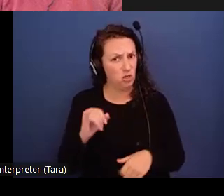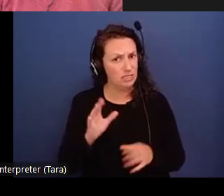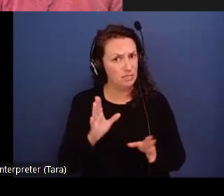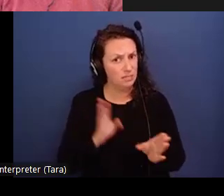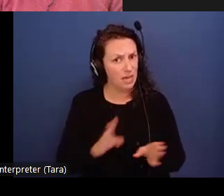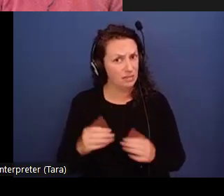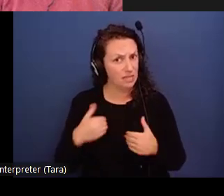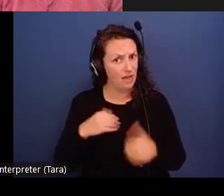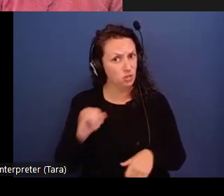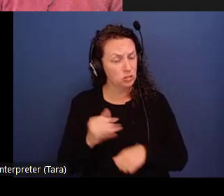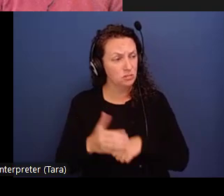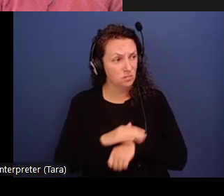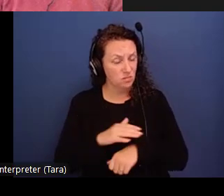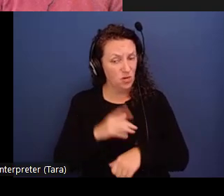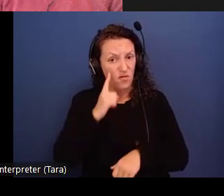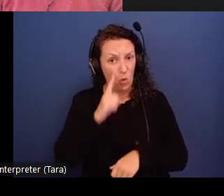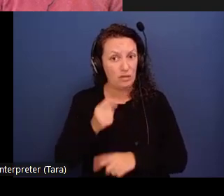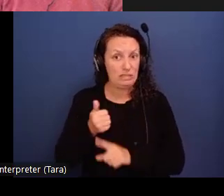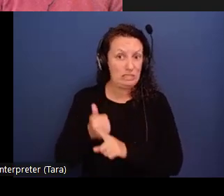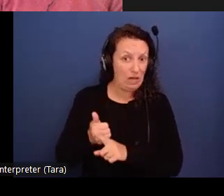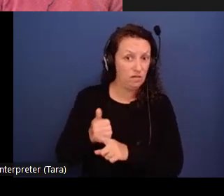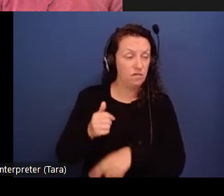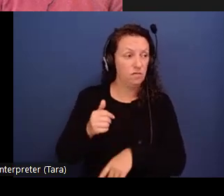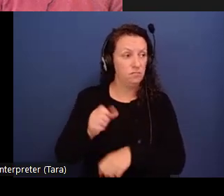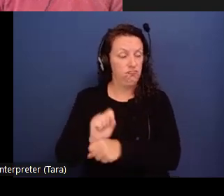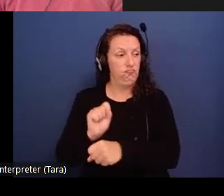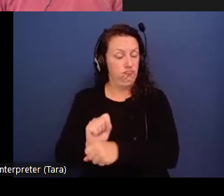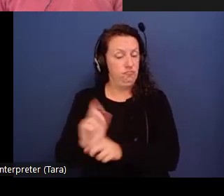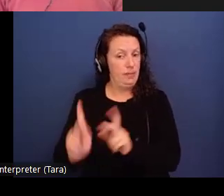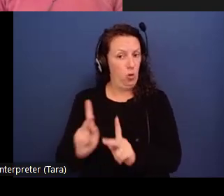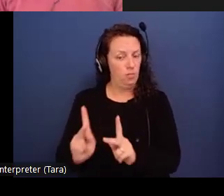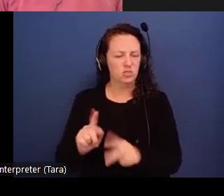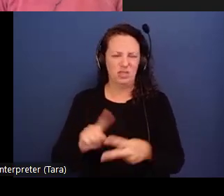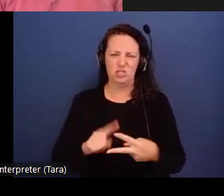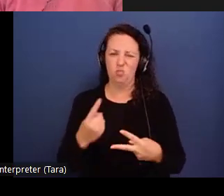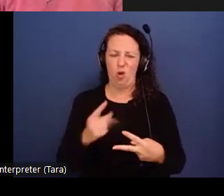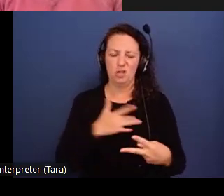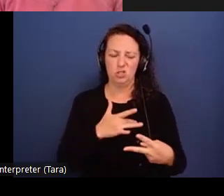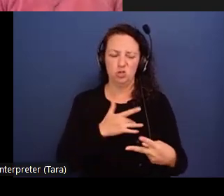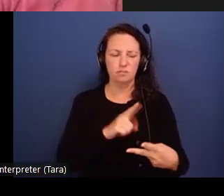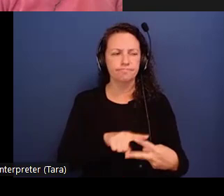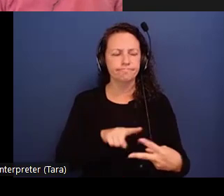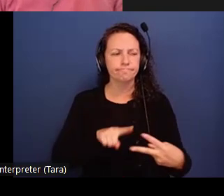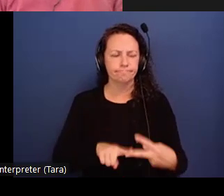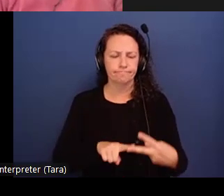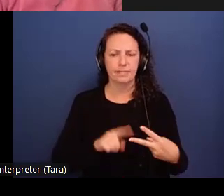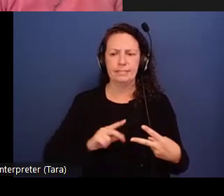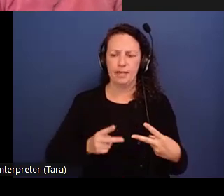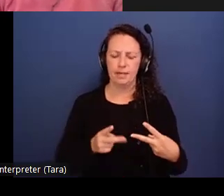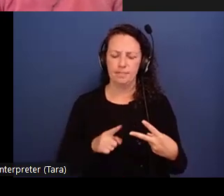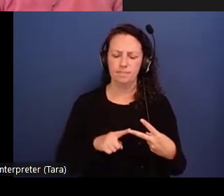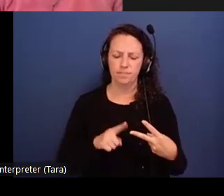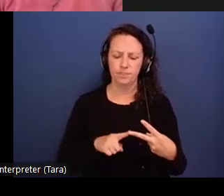people that I don't know of. Secondly, how do you handle